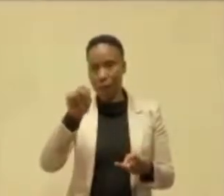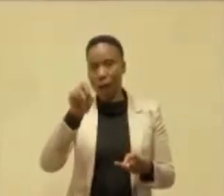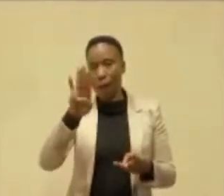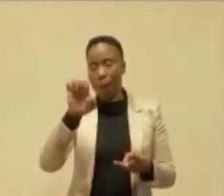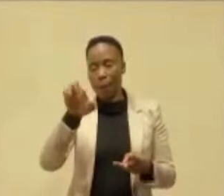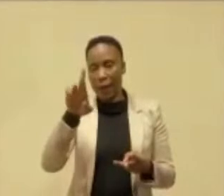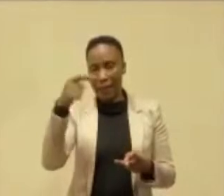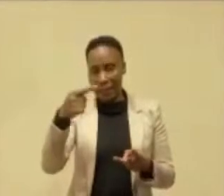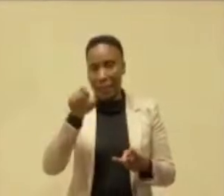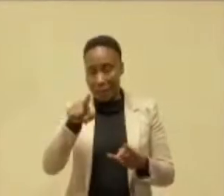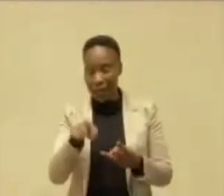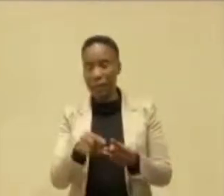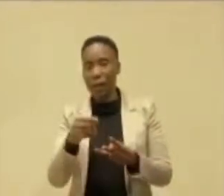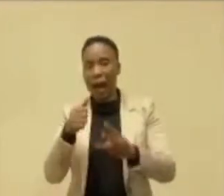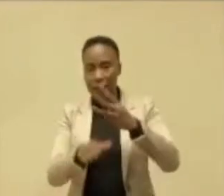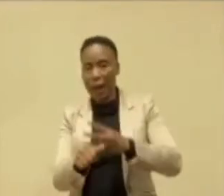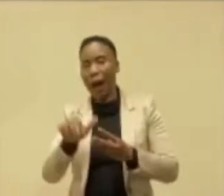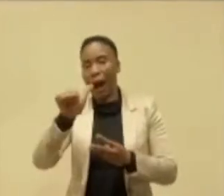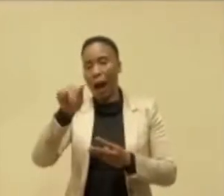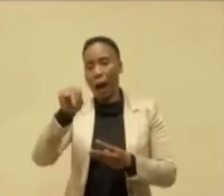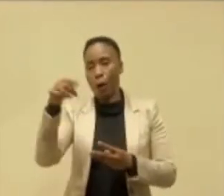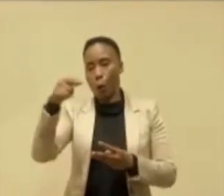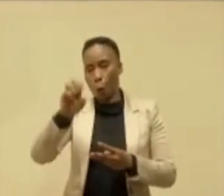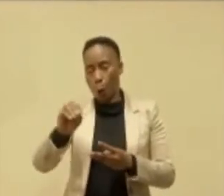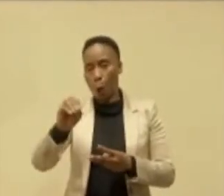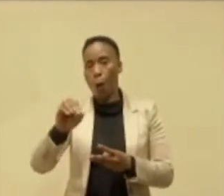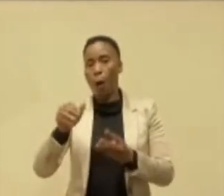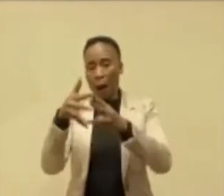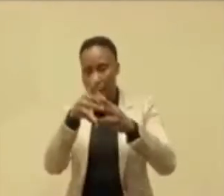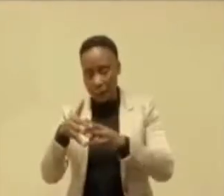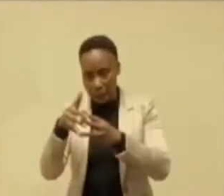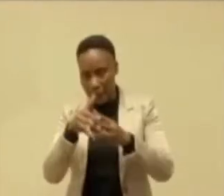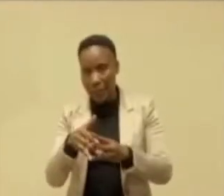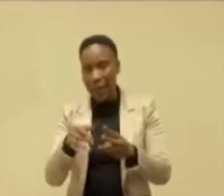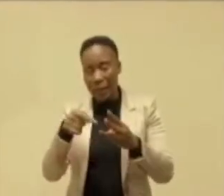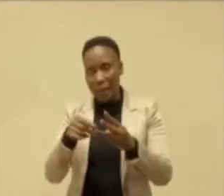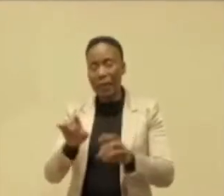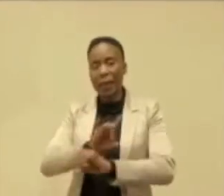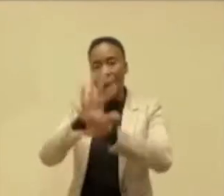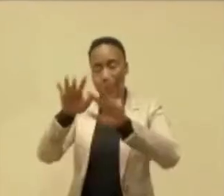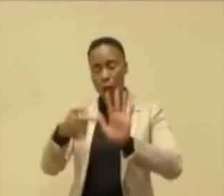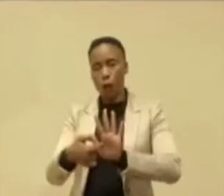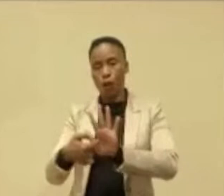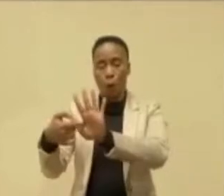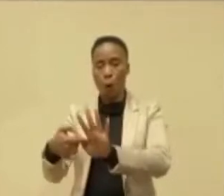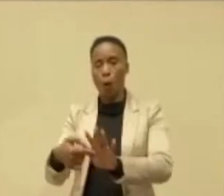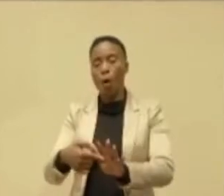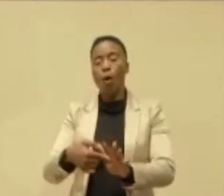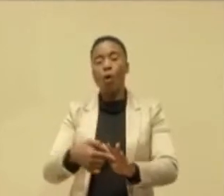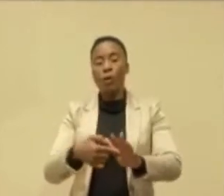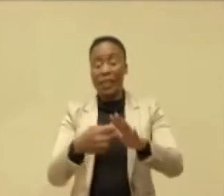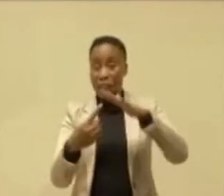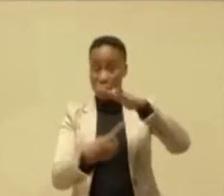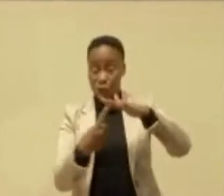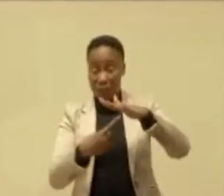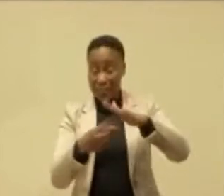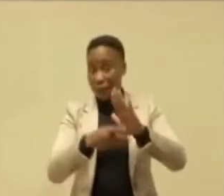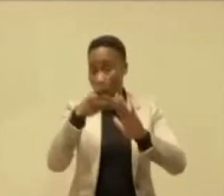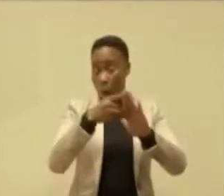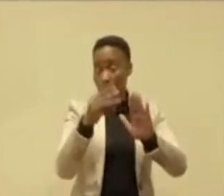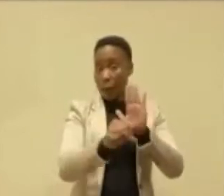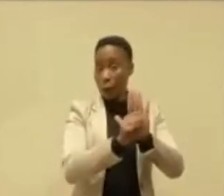anglo-american which clearly talks to how the district development model is